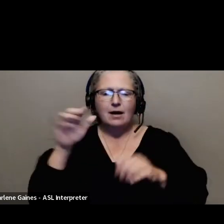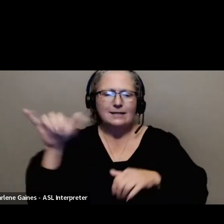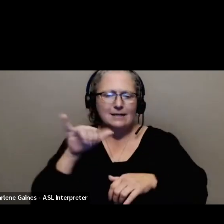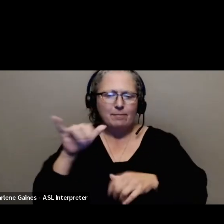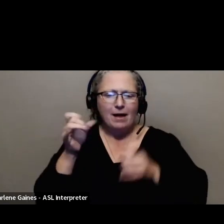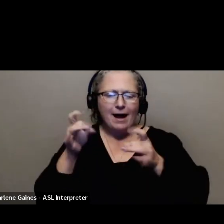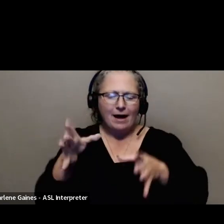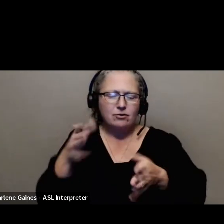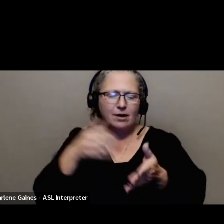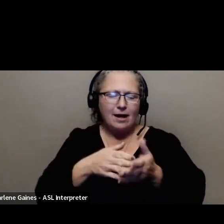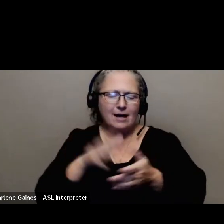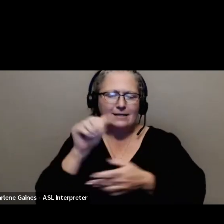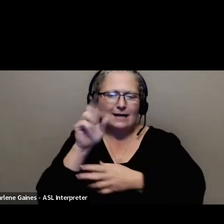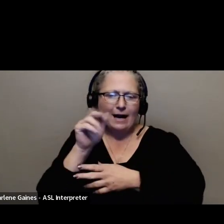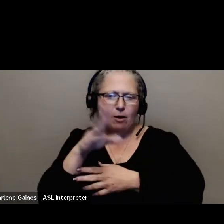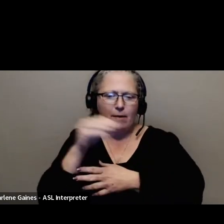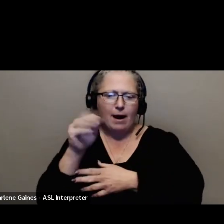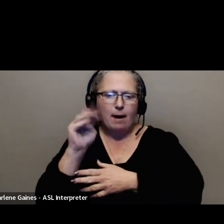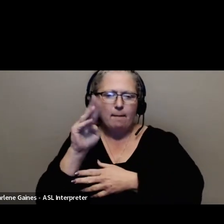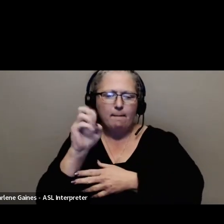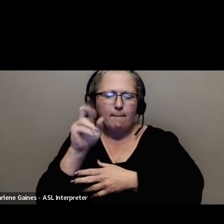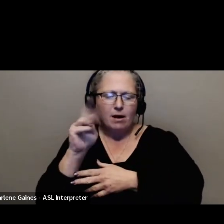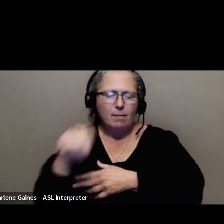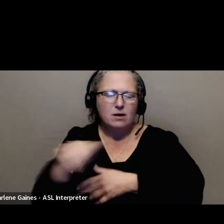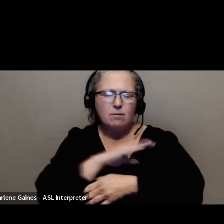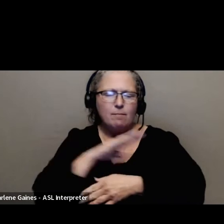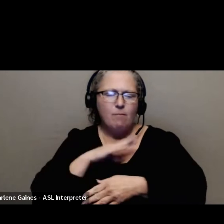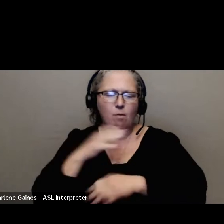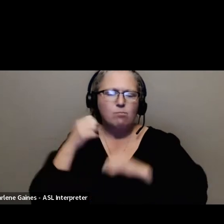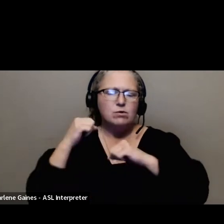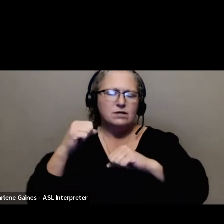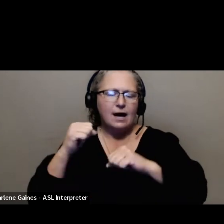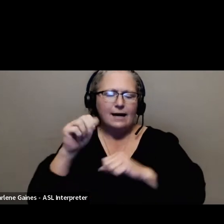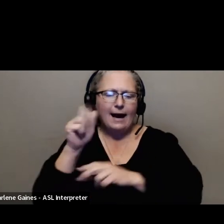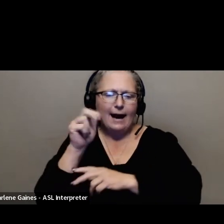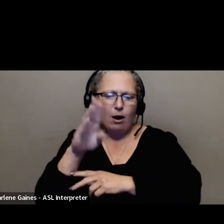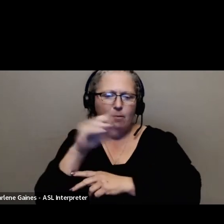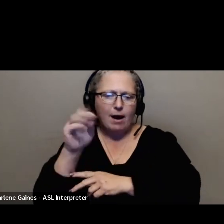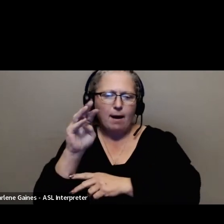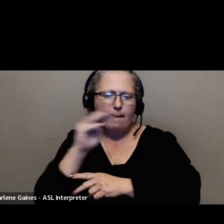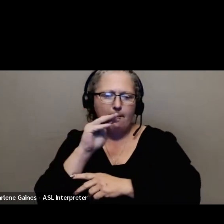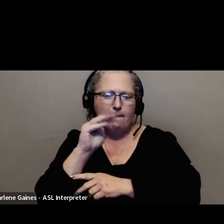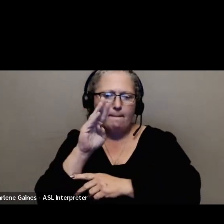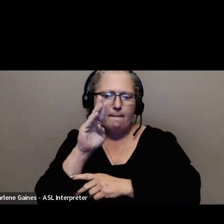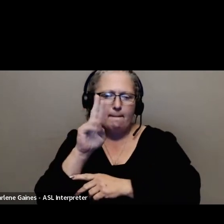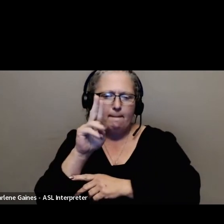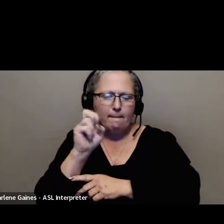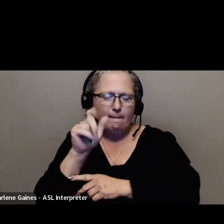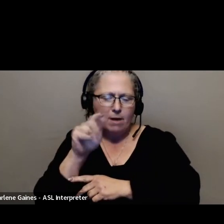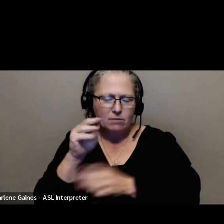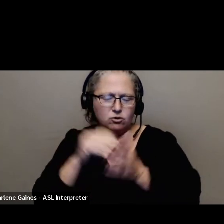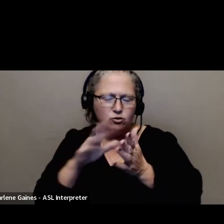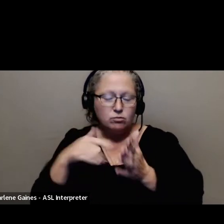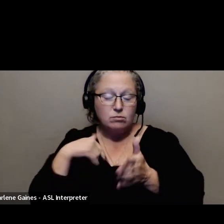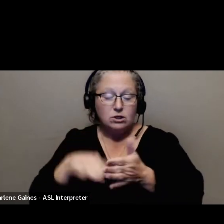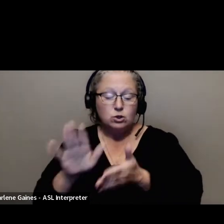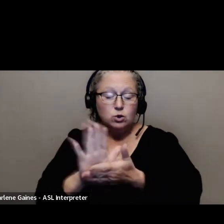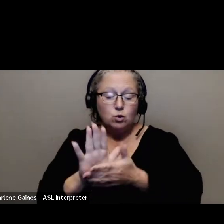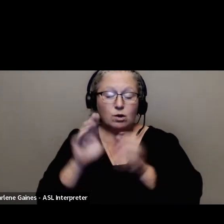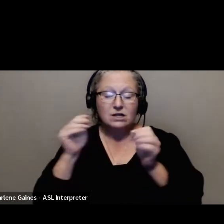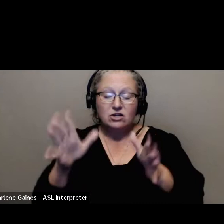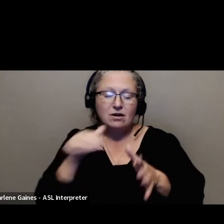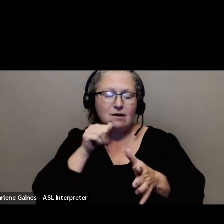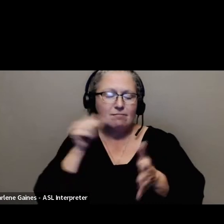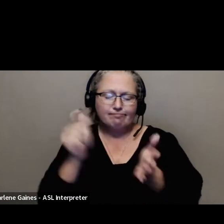and Muslims, this board needs to be doing more to protect its Arab and Muslim students. When I was in school, teachers were not allowed to say the